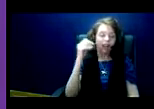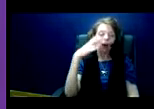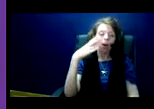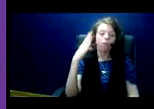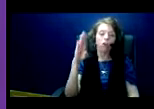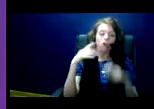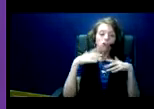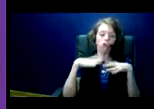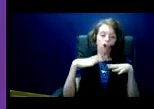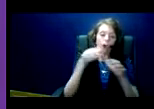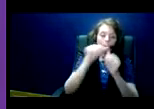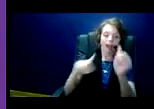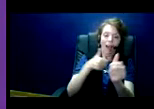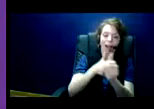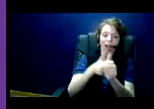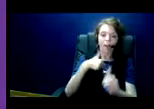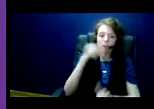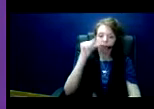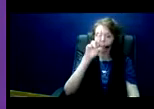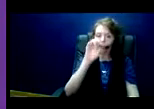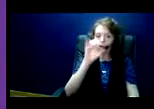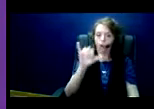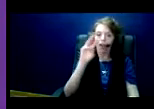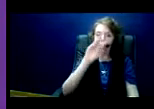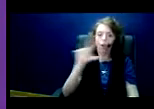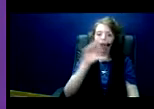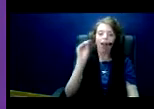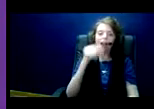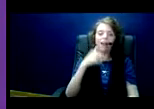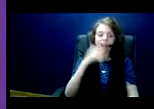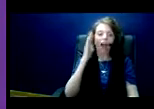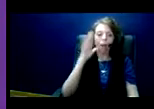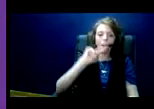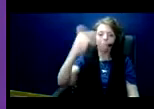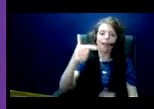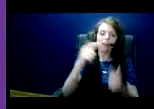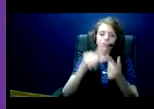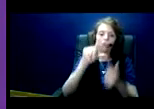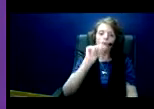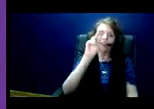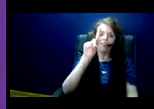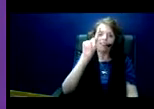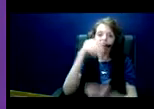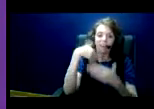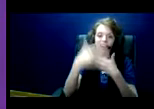shirt. Behind me is a gray wall. And I will pass it to Linda.